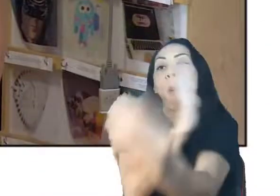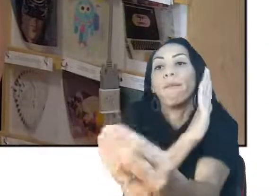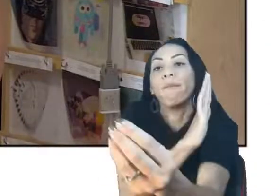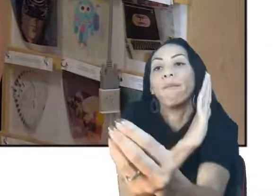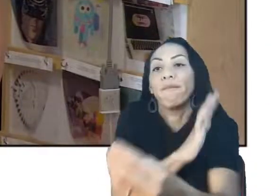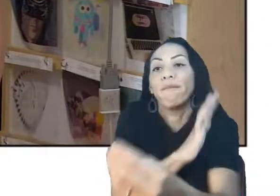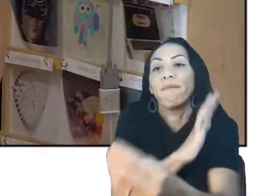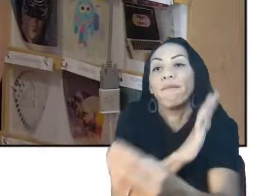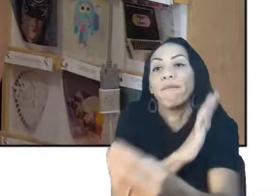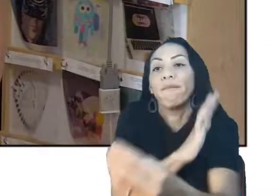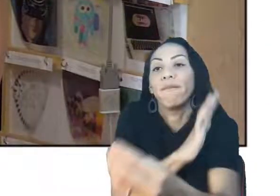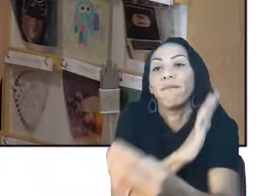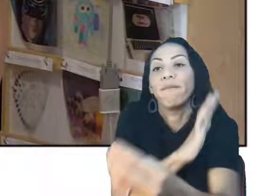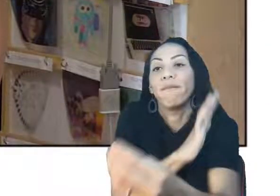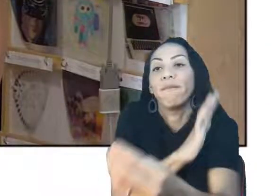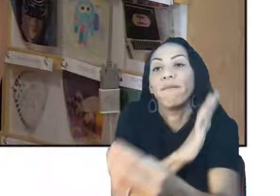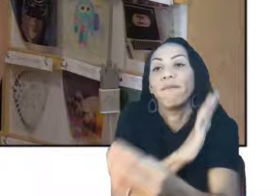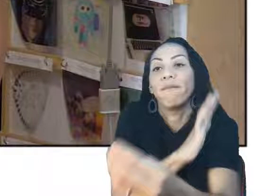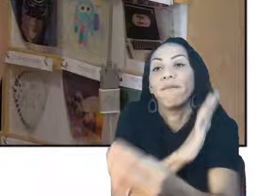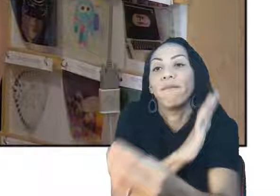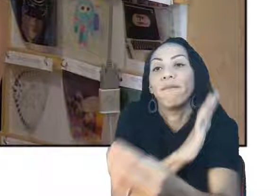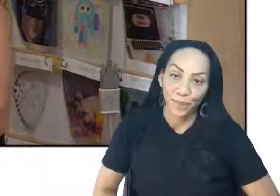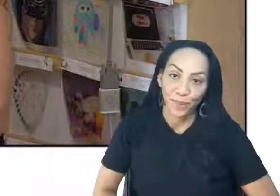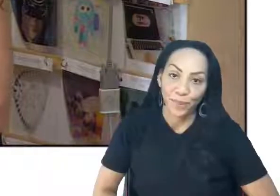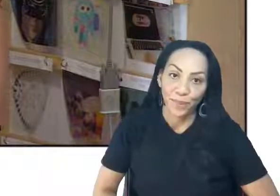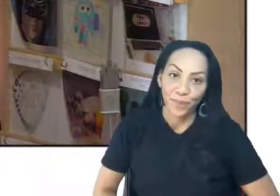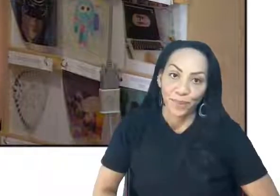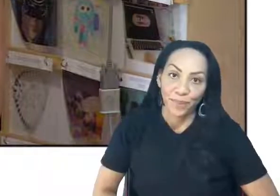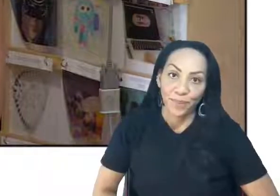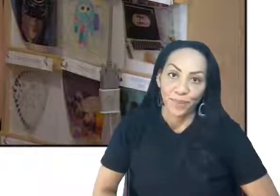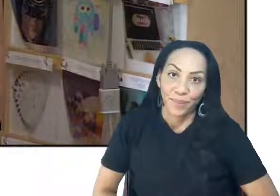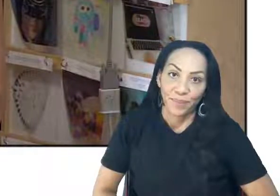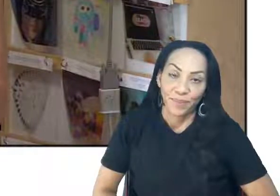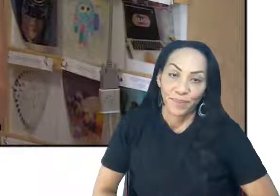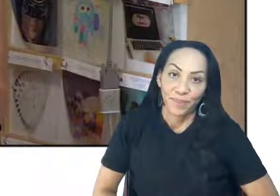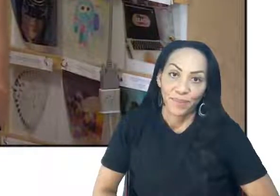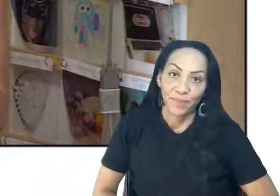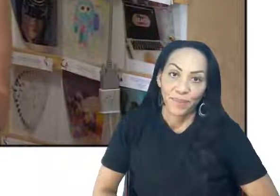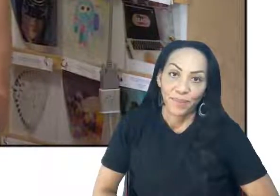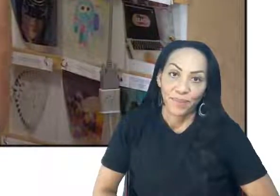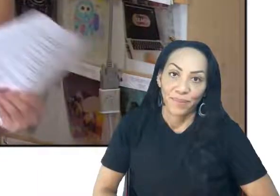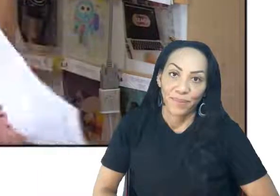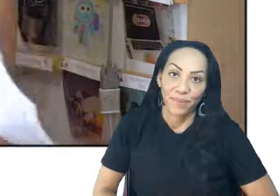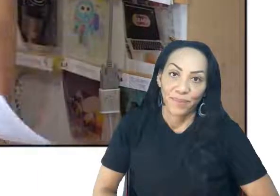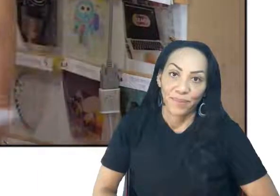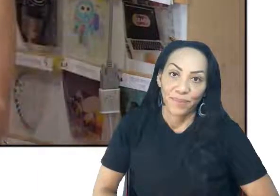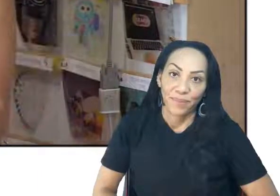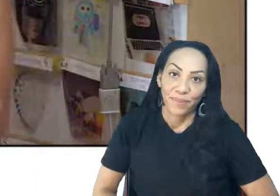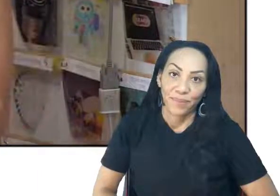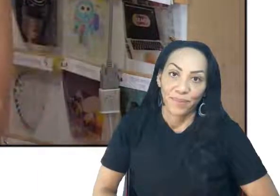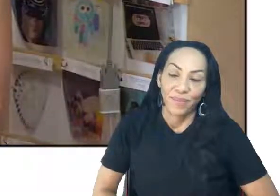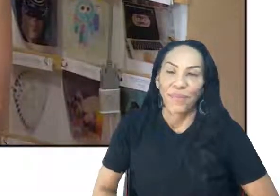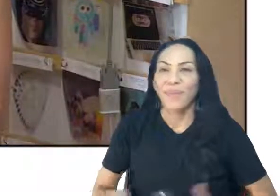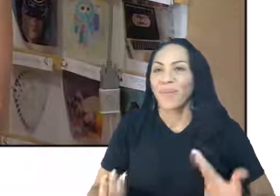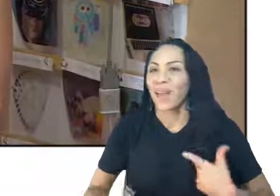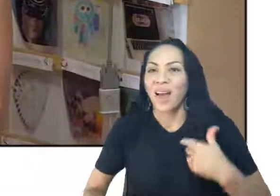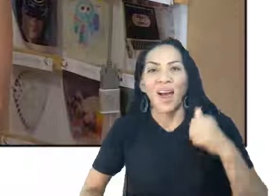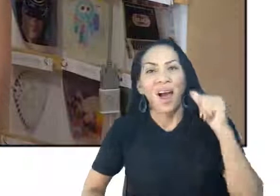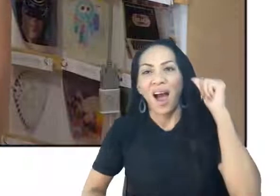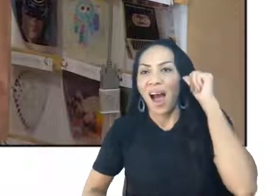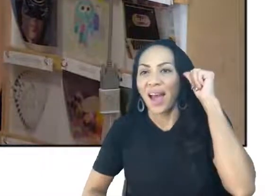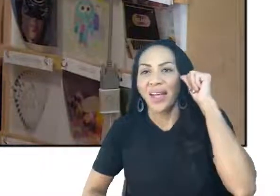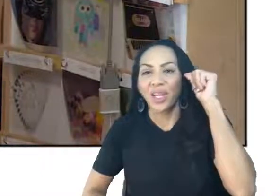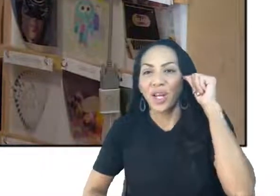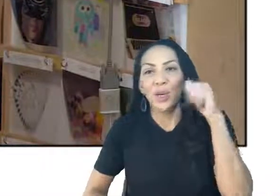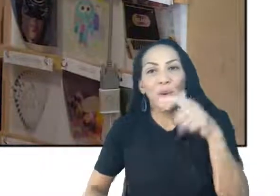wider cultural shifts, like, I knew we were unlikely to change the culture of a city in a year, but I